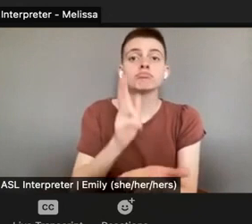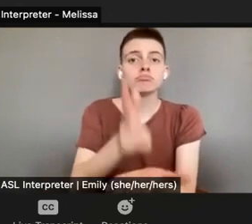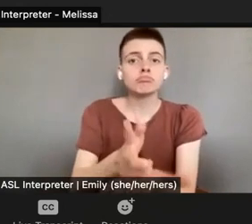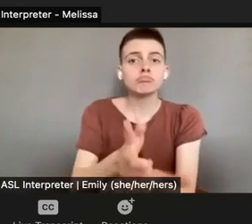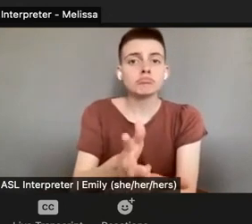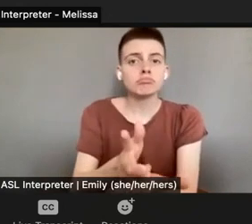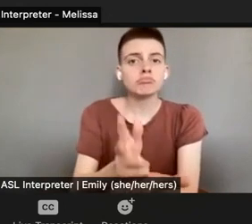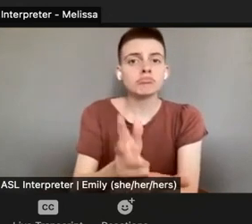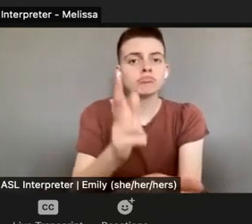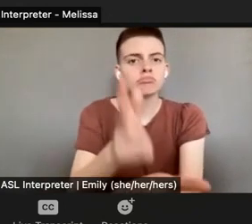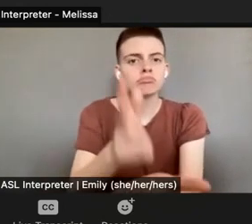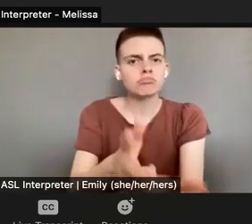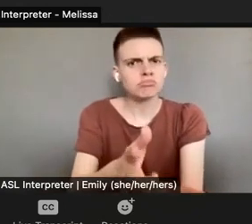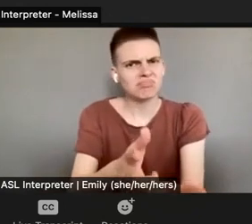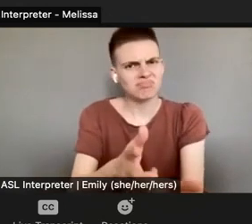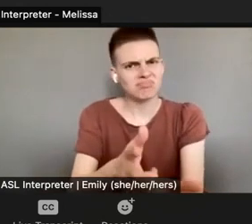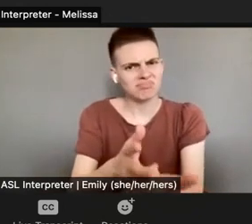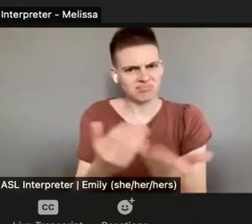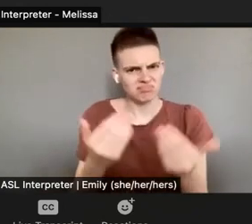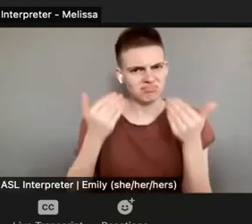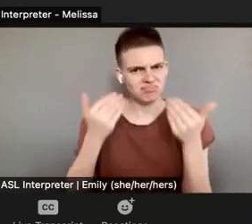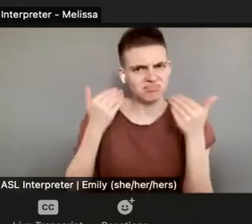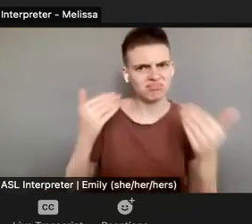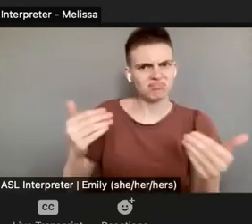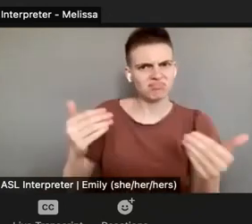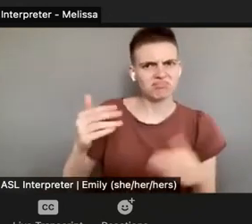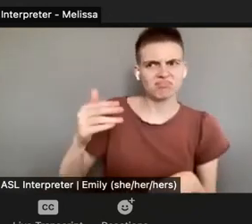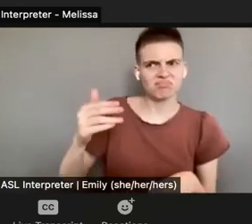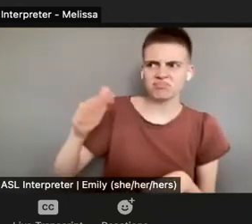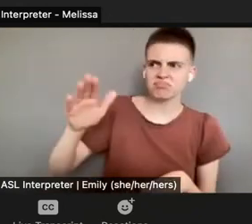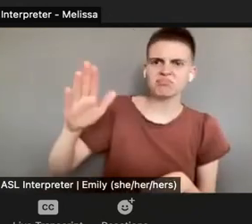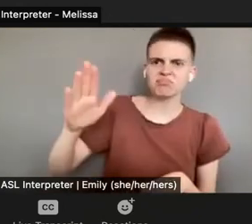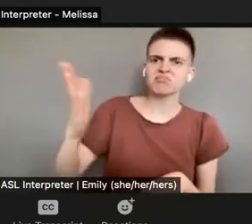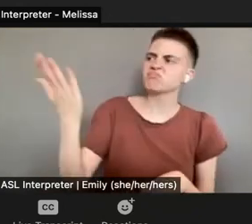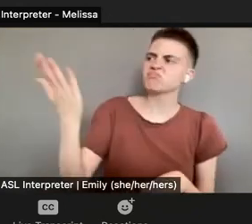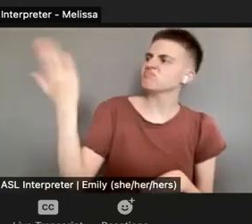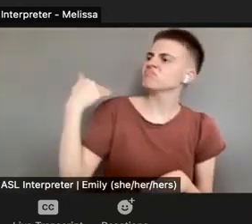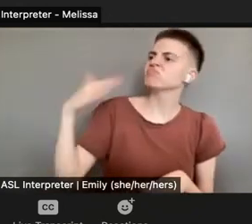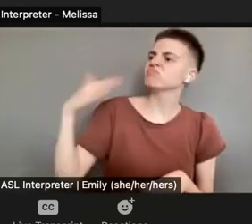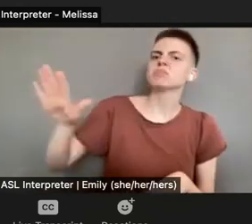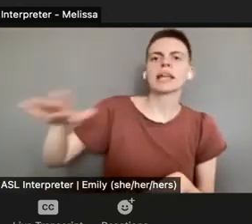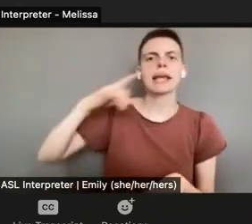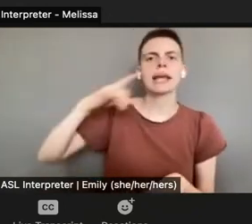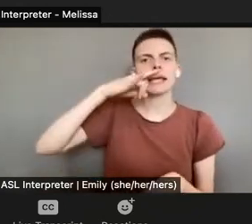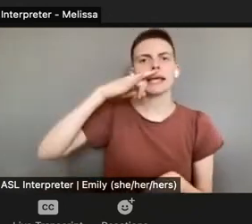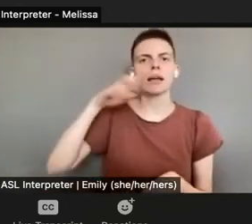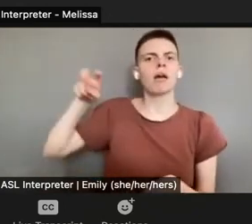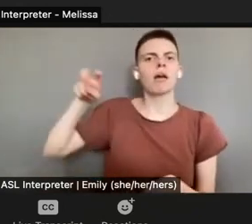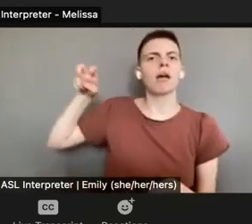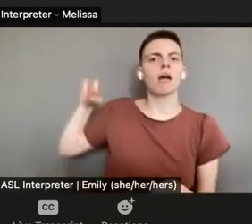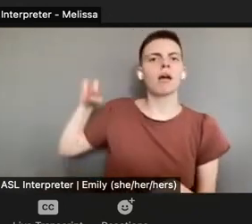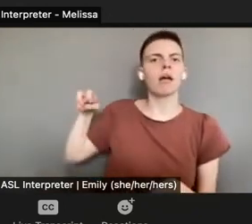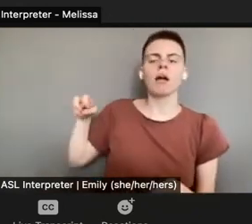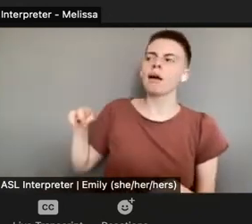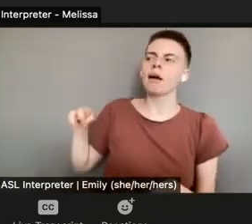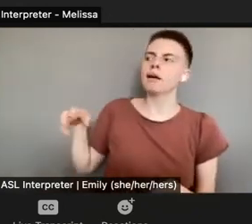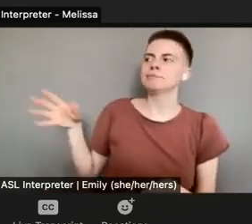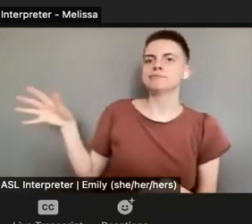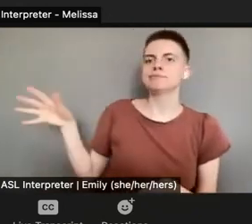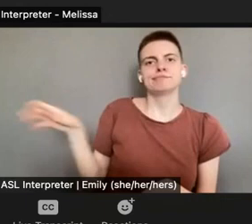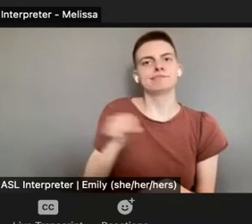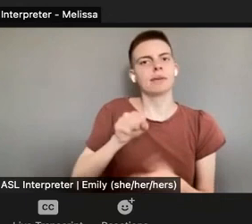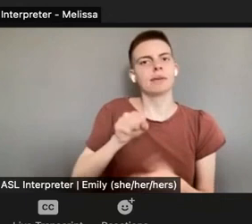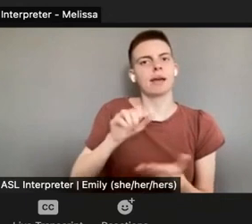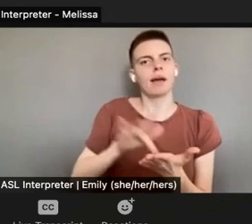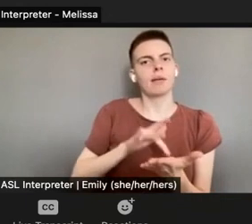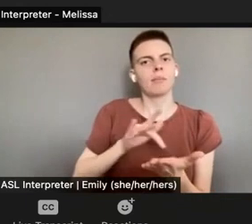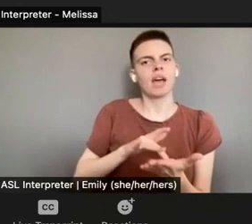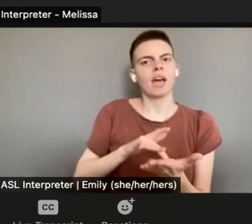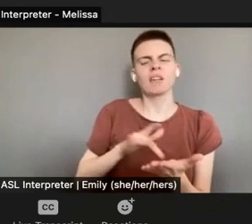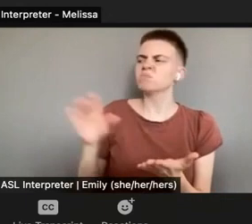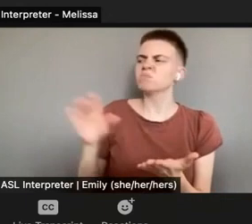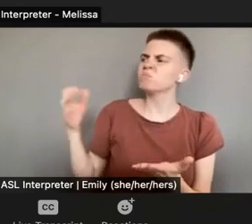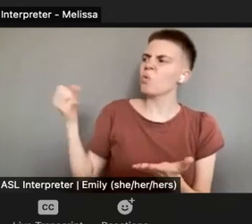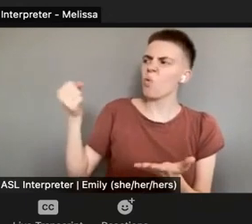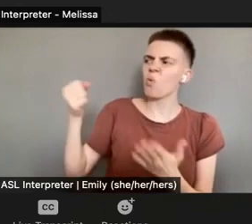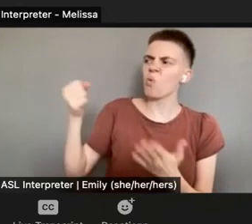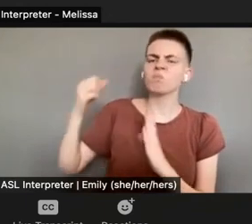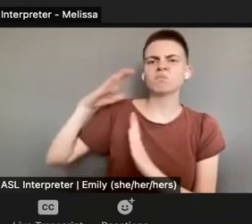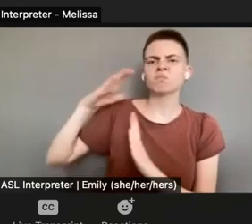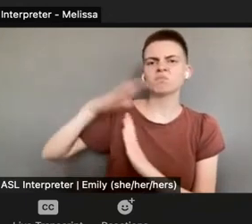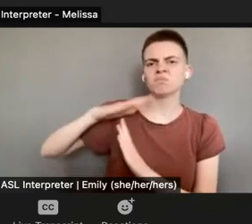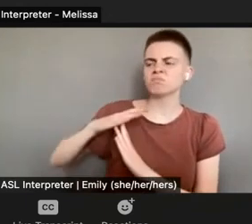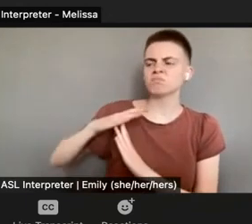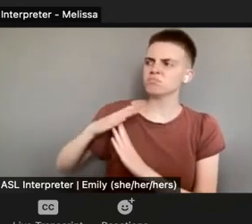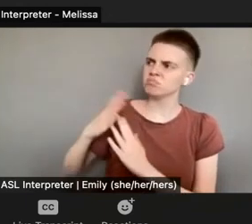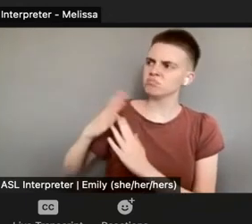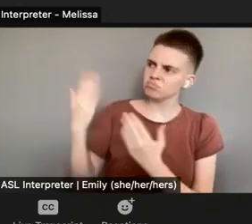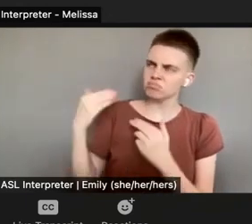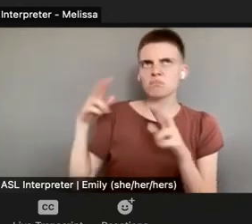taking their iPad or their favorite book or whatever it is that they love to look at and just setting it aside for a little bit and say, let's see if we can find